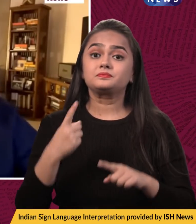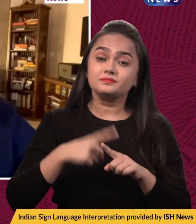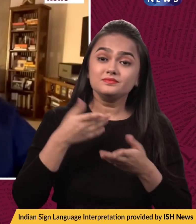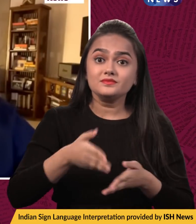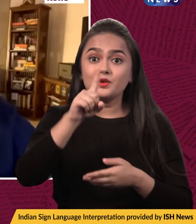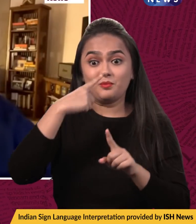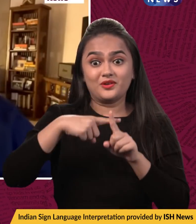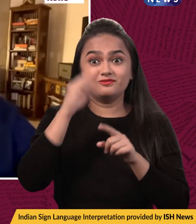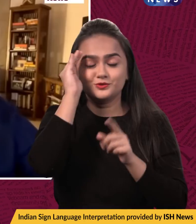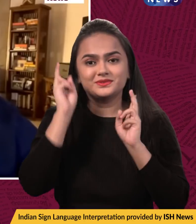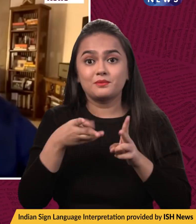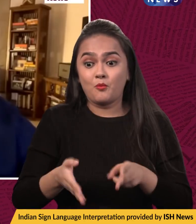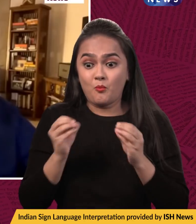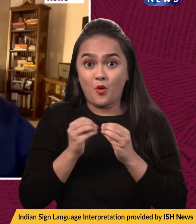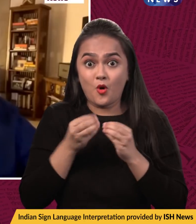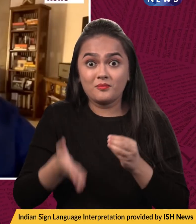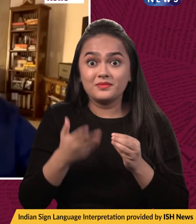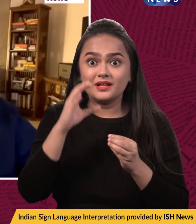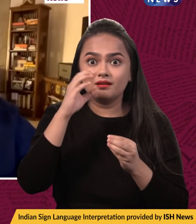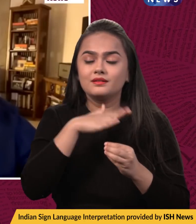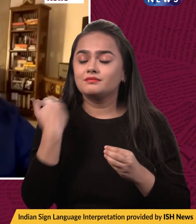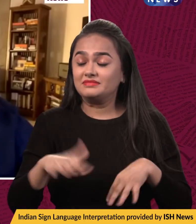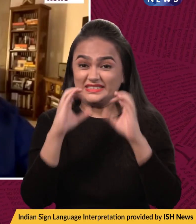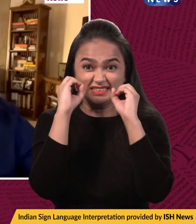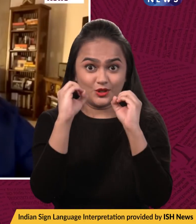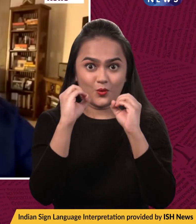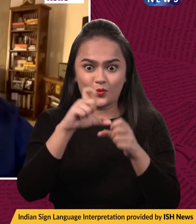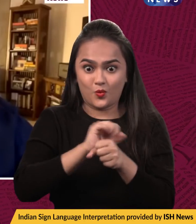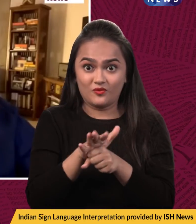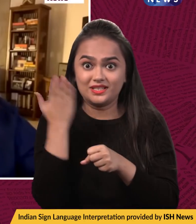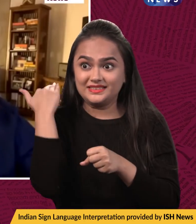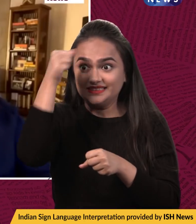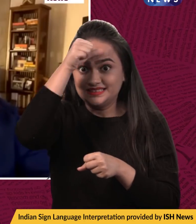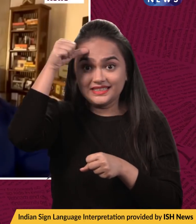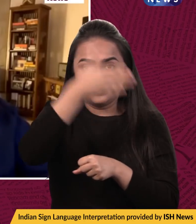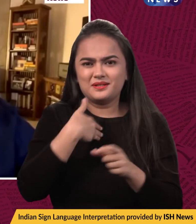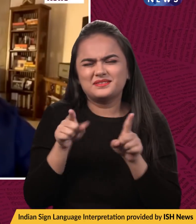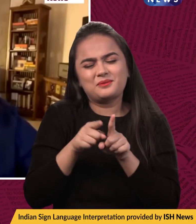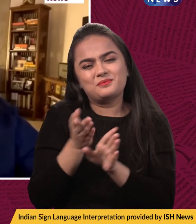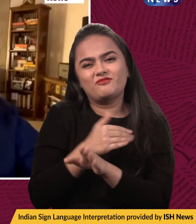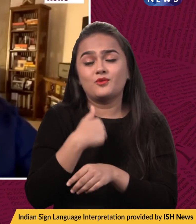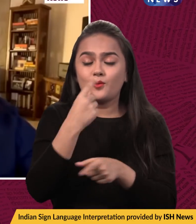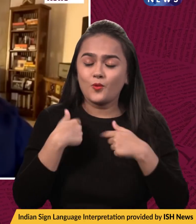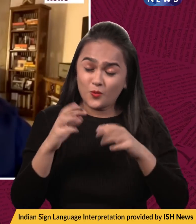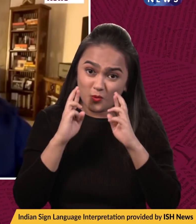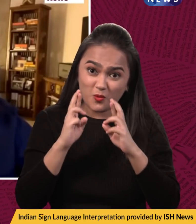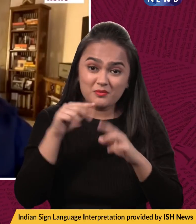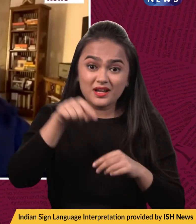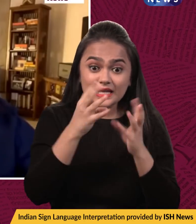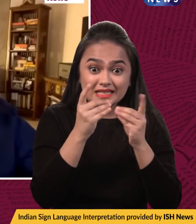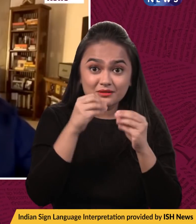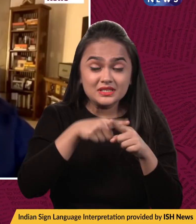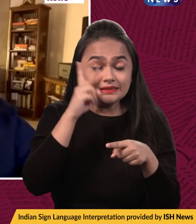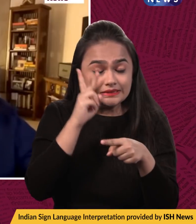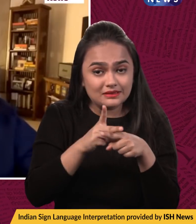Our positive news remains the fact that Mumbai has reported 0 deaths from COVID on Sunday. Like I told you, we hope that those